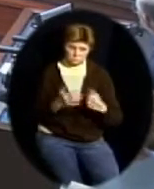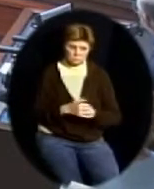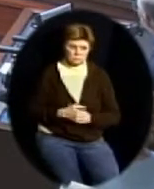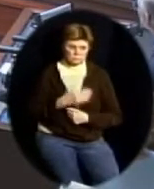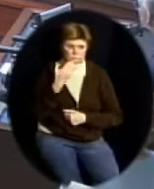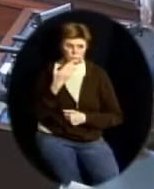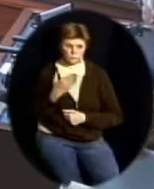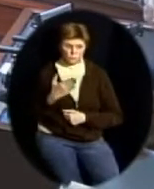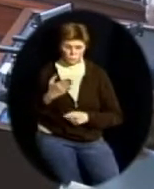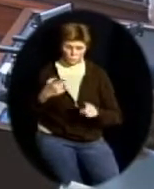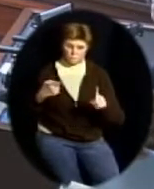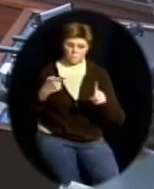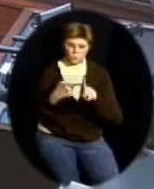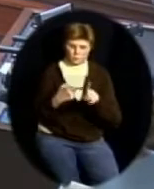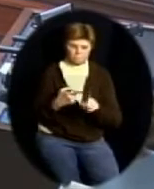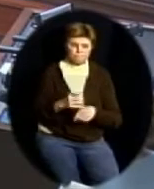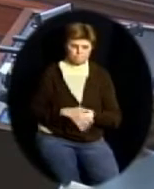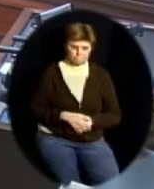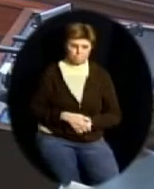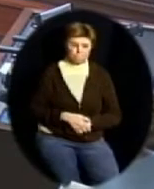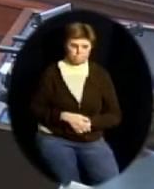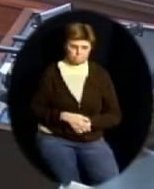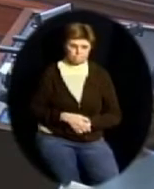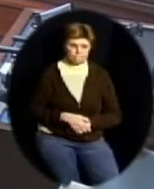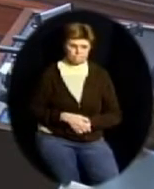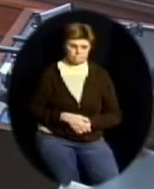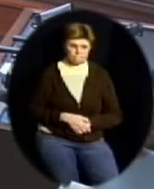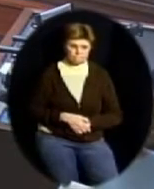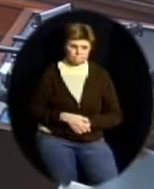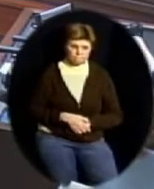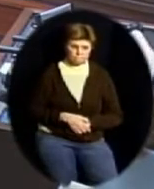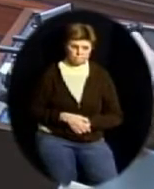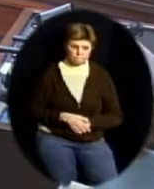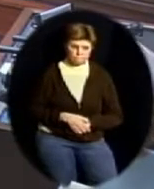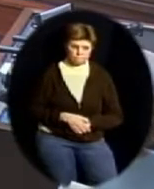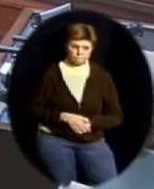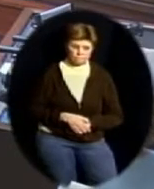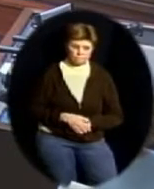Okay. Any other questions or comments?